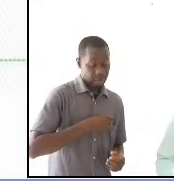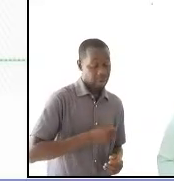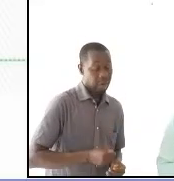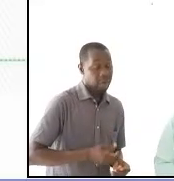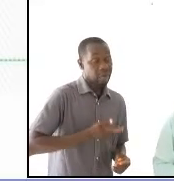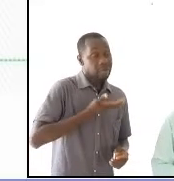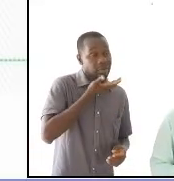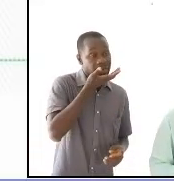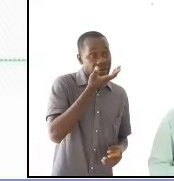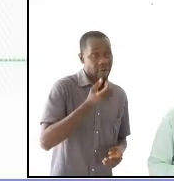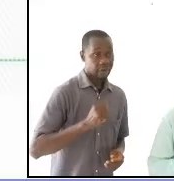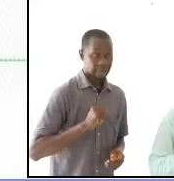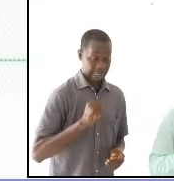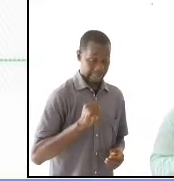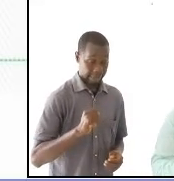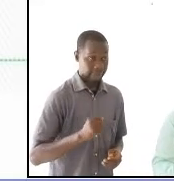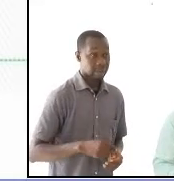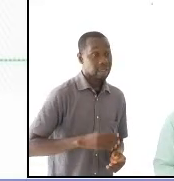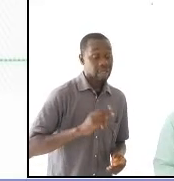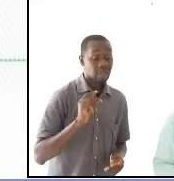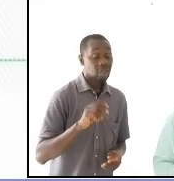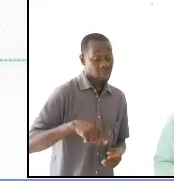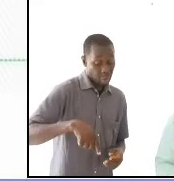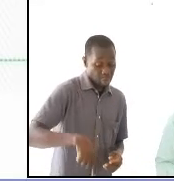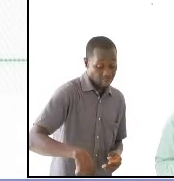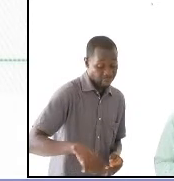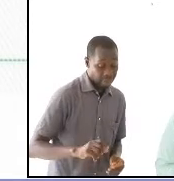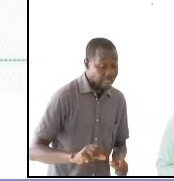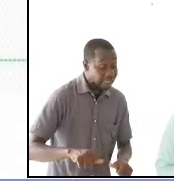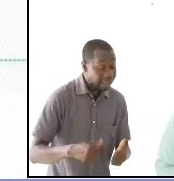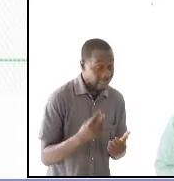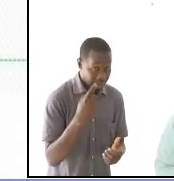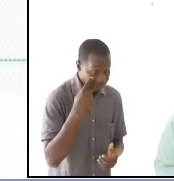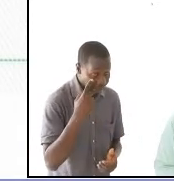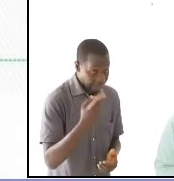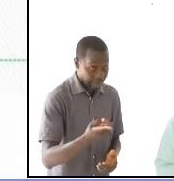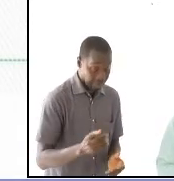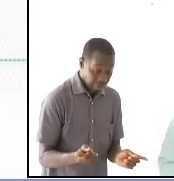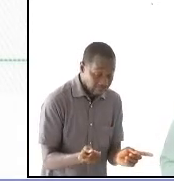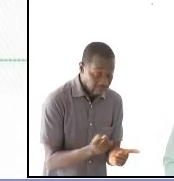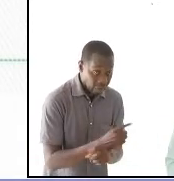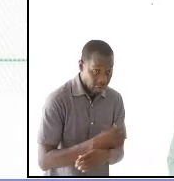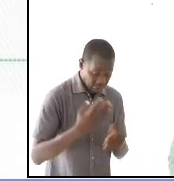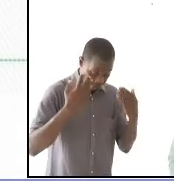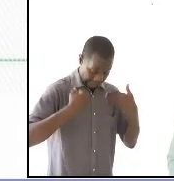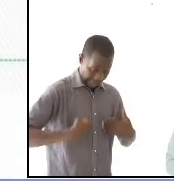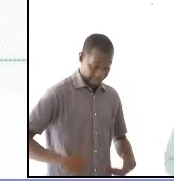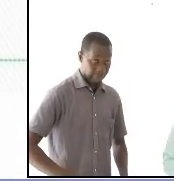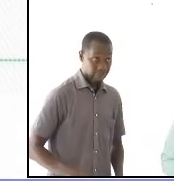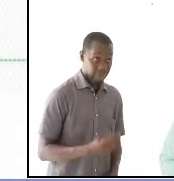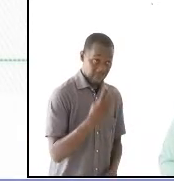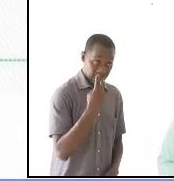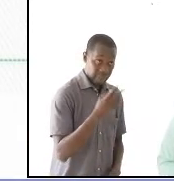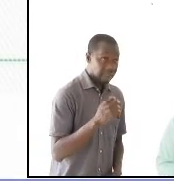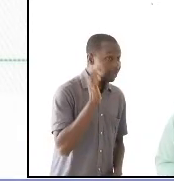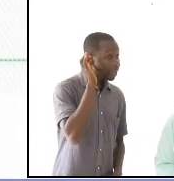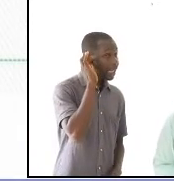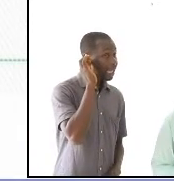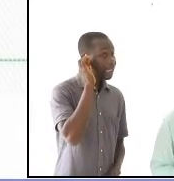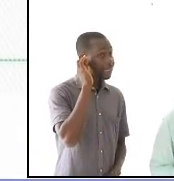another term we refer to as puberty. That is when they begin to experience changes. So we can see for